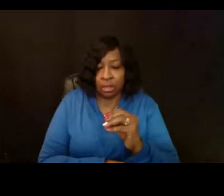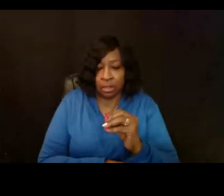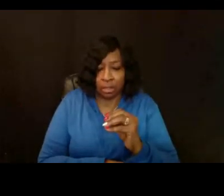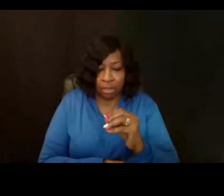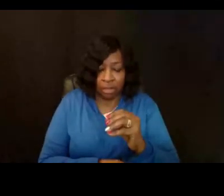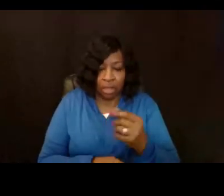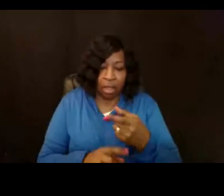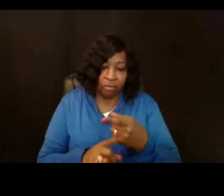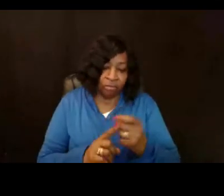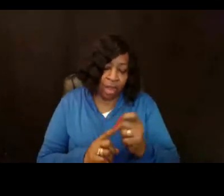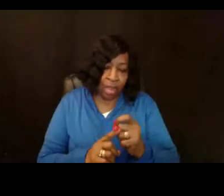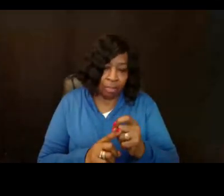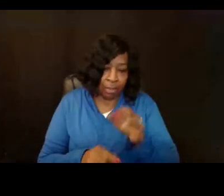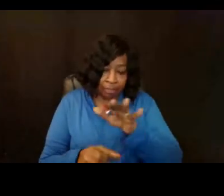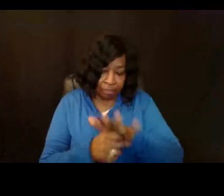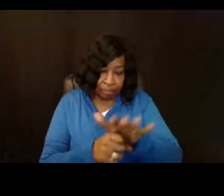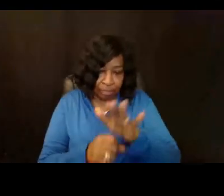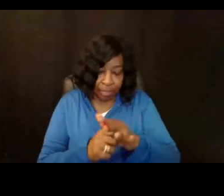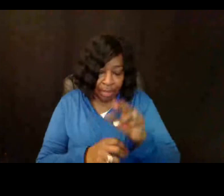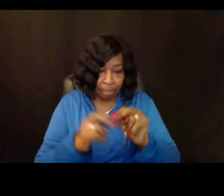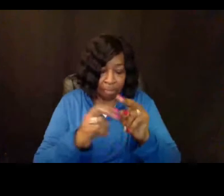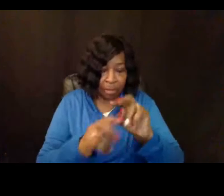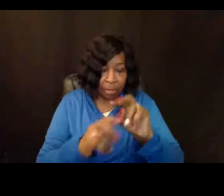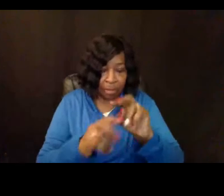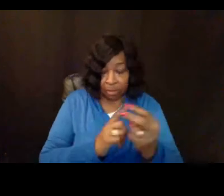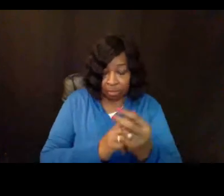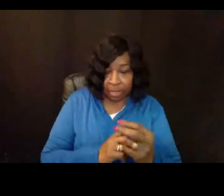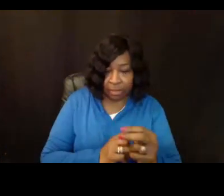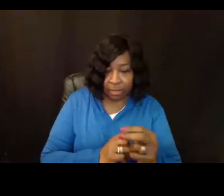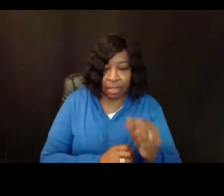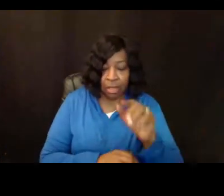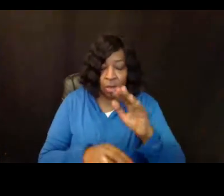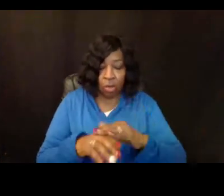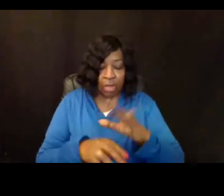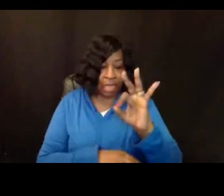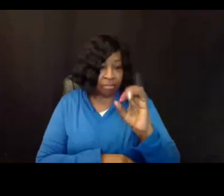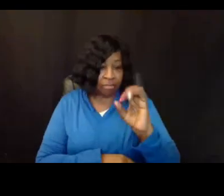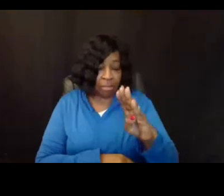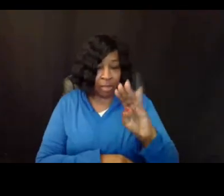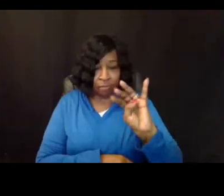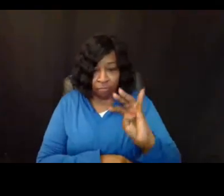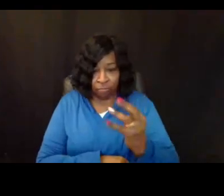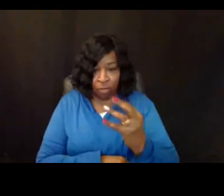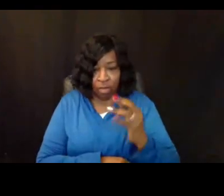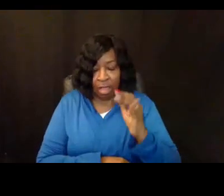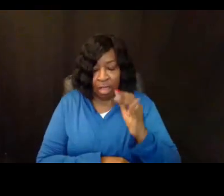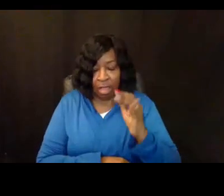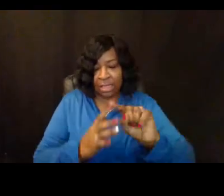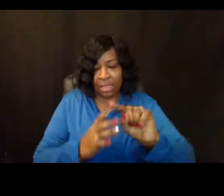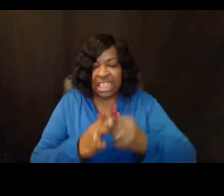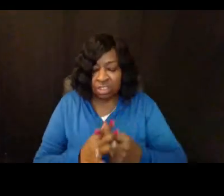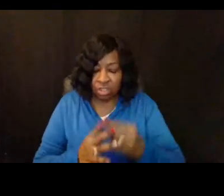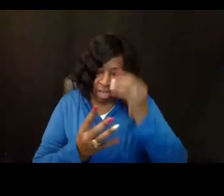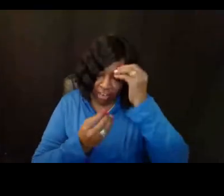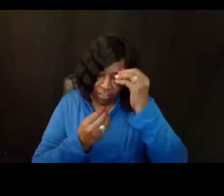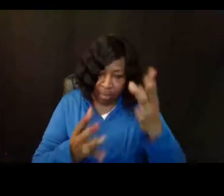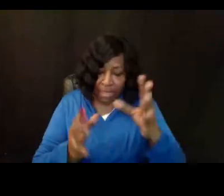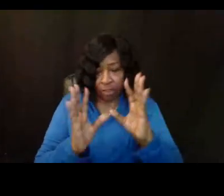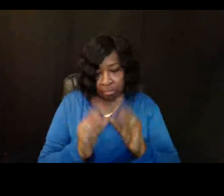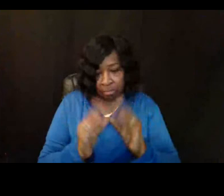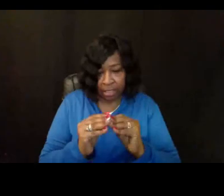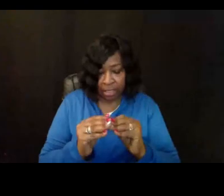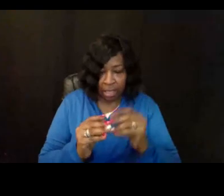capacity building summit that the city, county, and state hosted on February 4th, which was an initial information session essentially